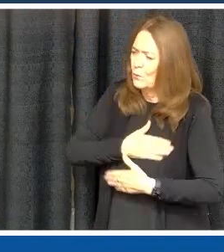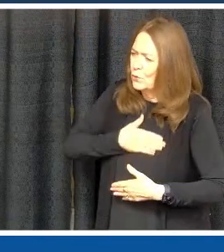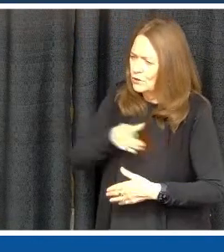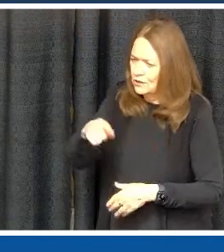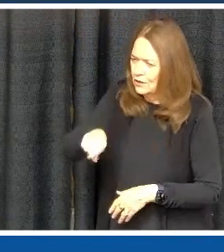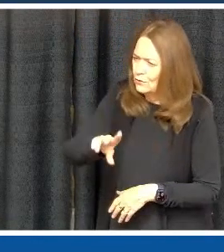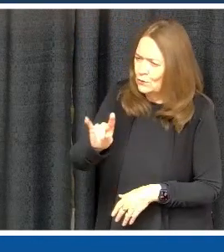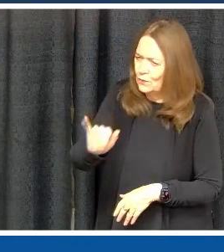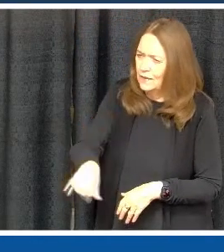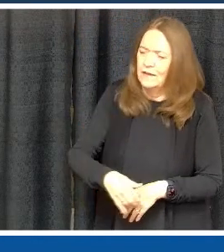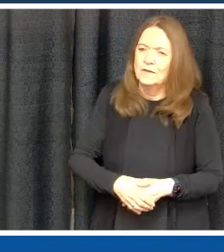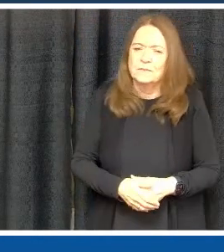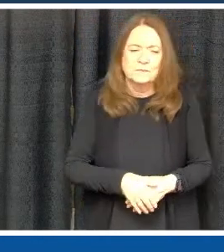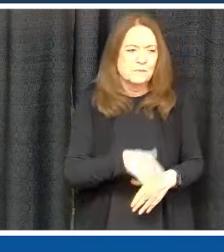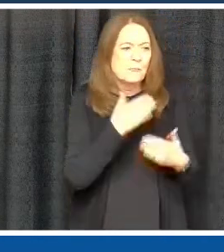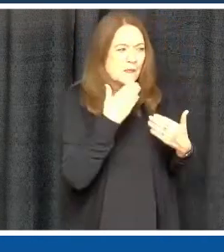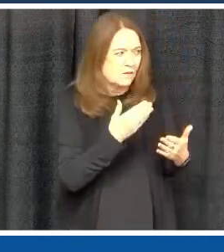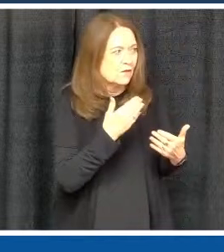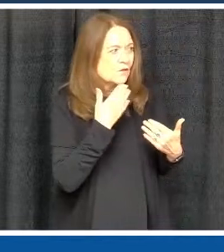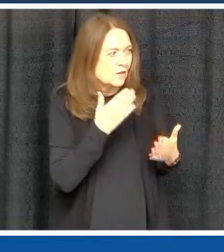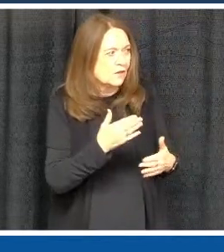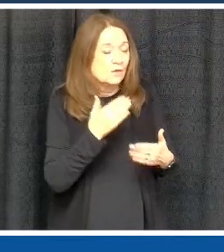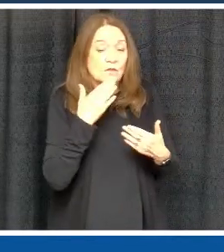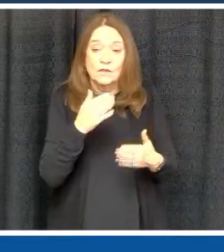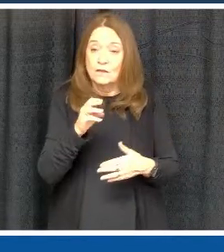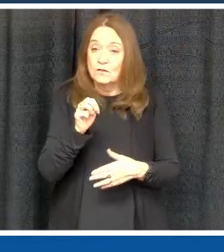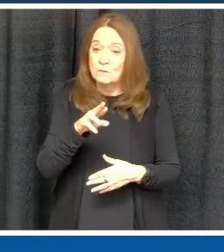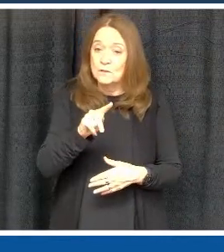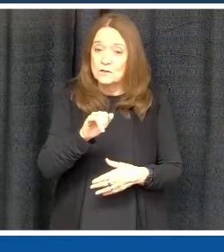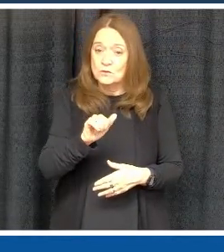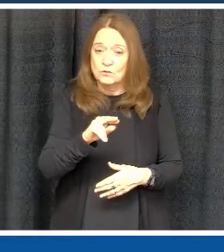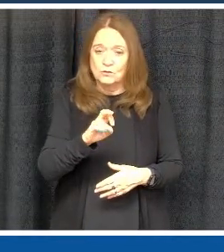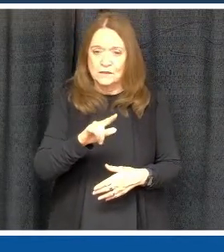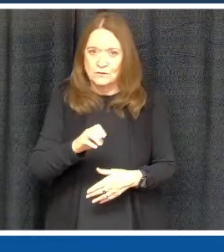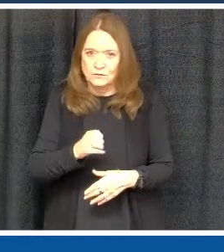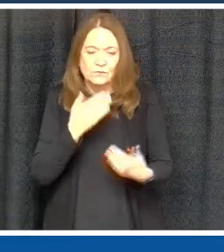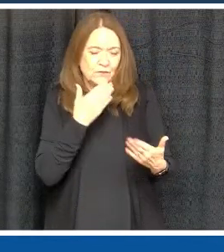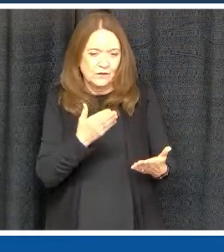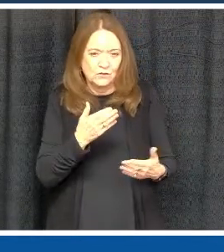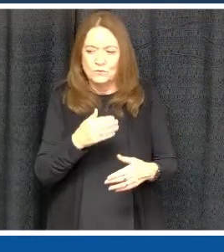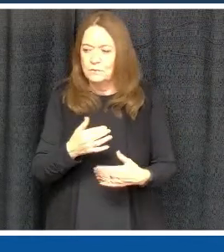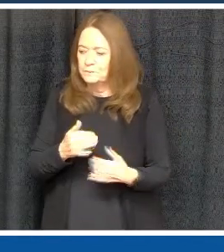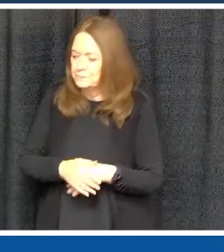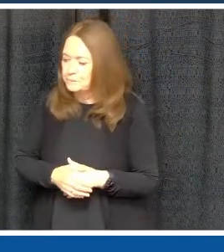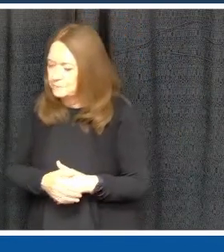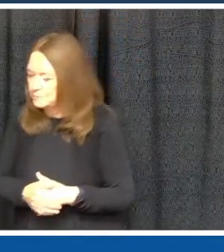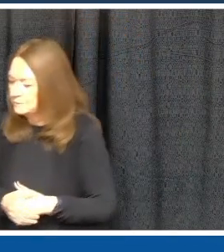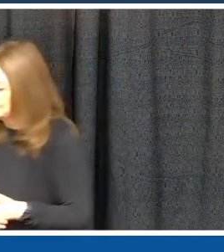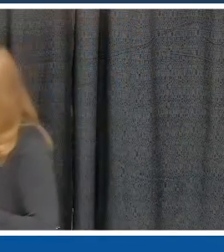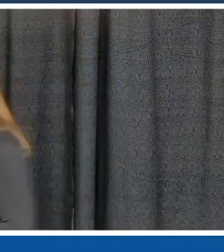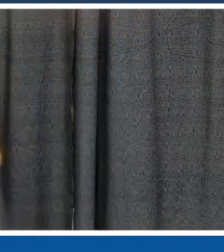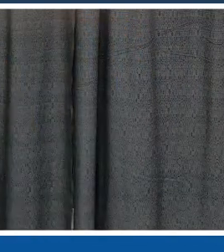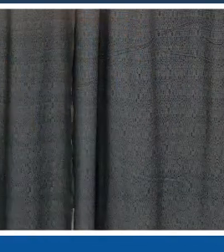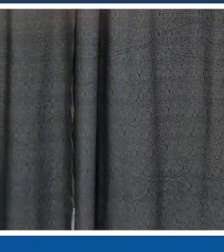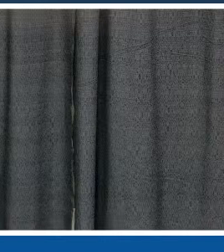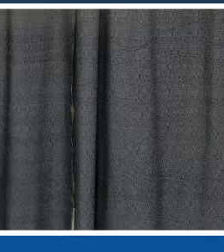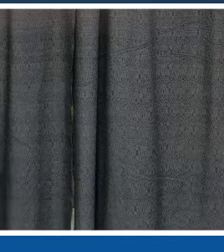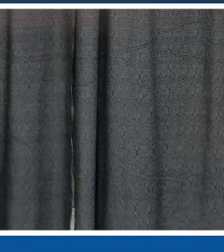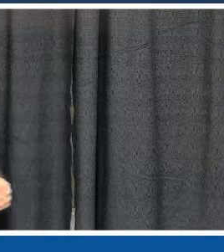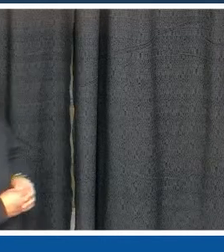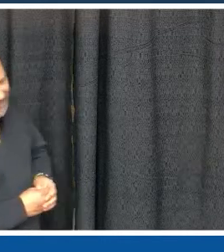you. Okay, thank you. Thank you, Mr. Tindall. Thank you. We're now ready for the consent agenda. Madam Clerk, can